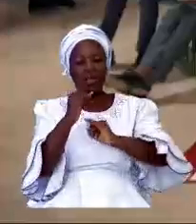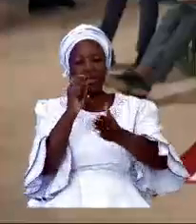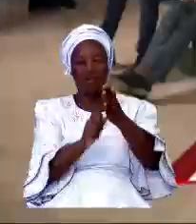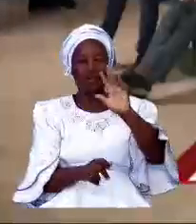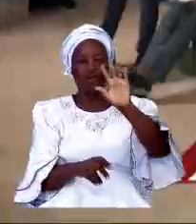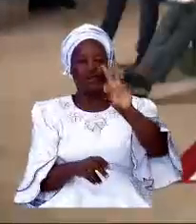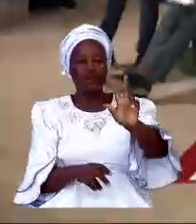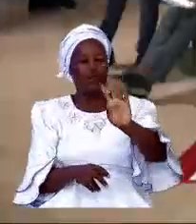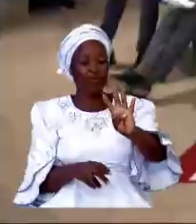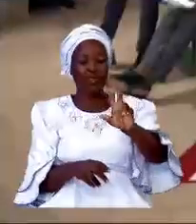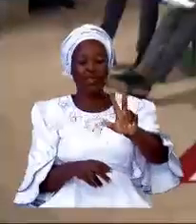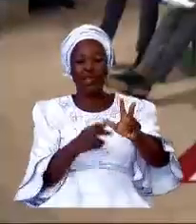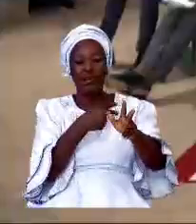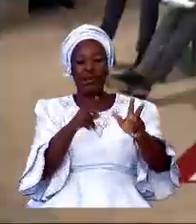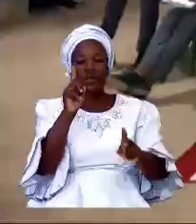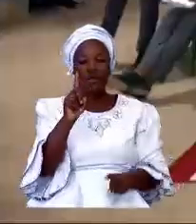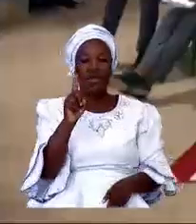Isaiah chapter